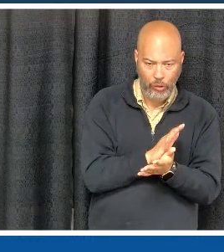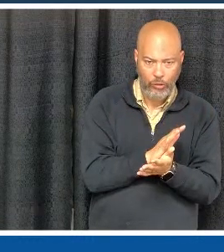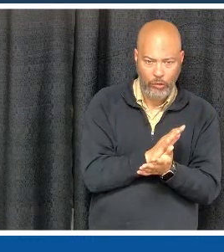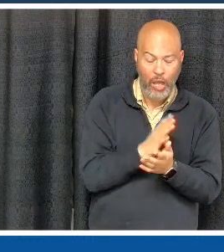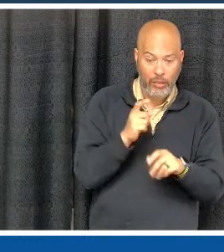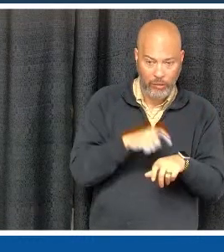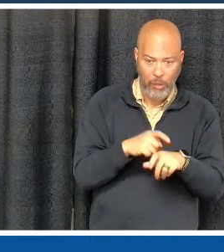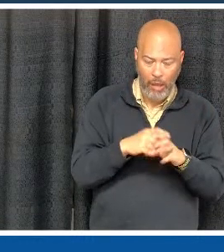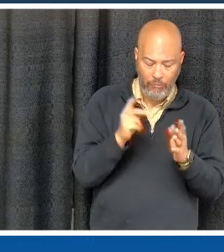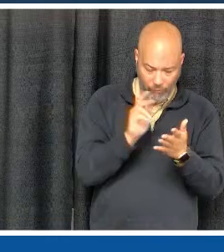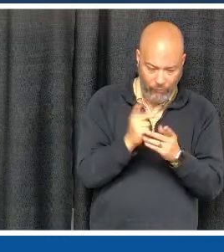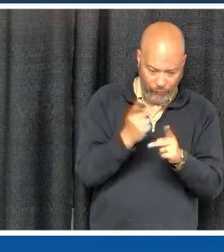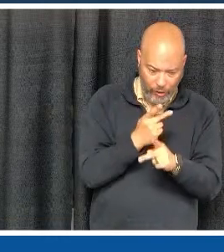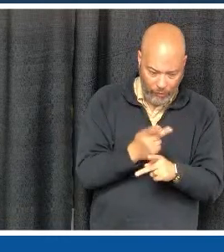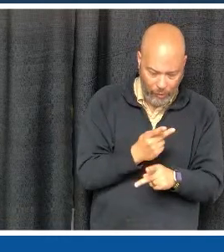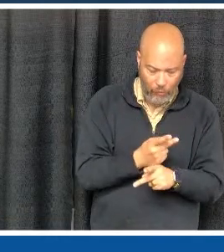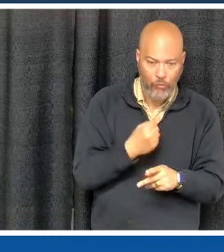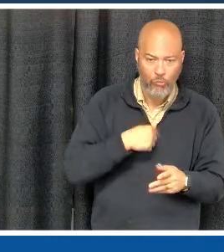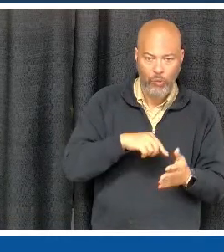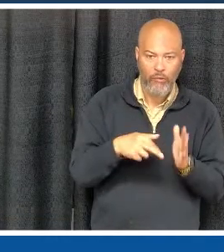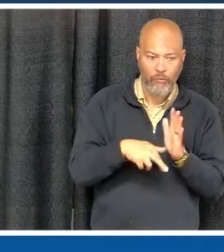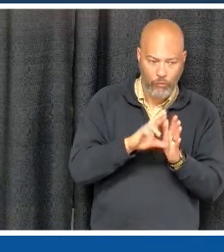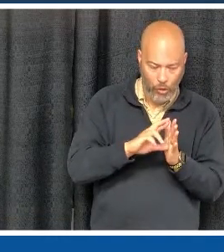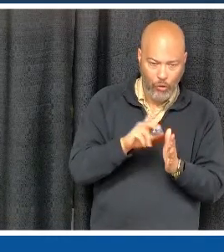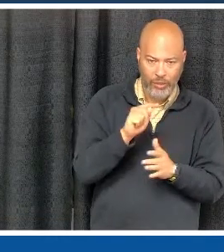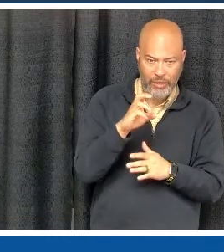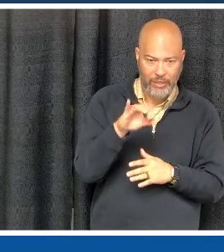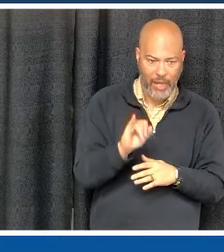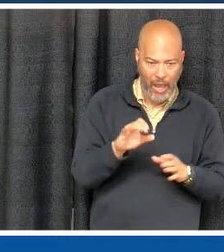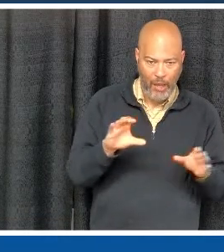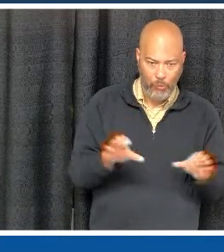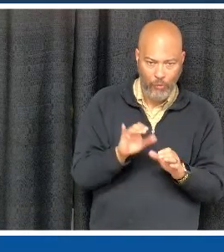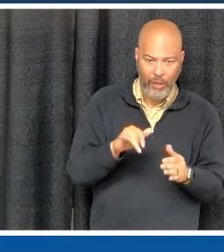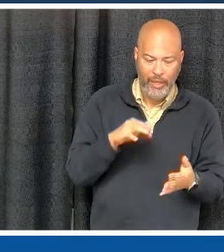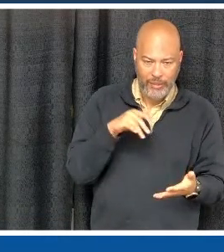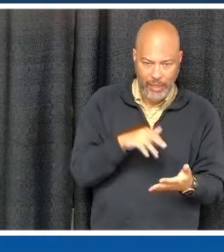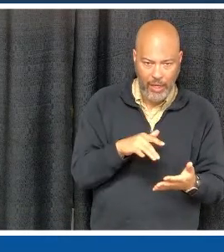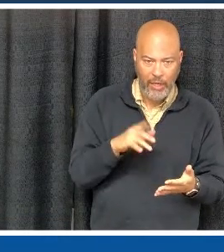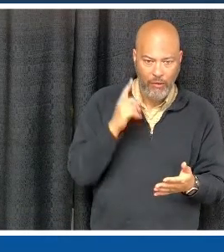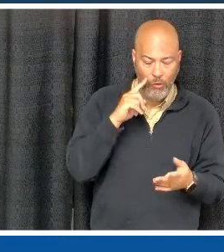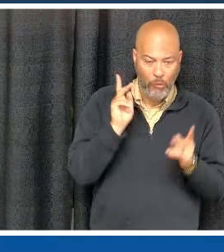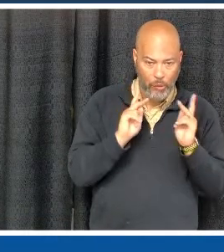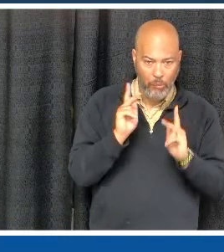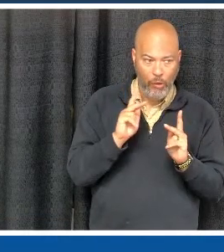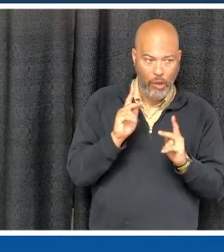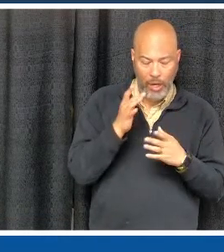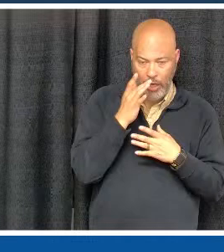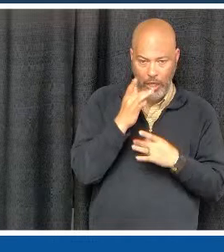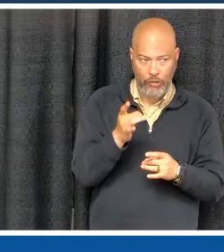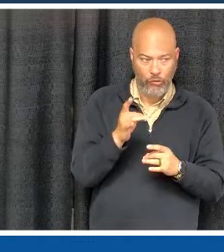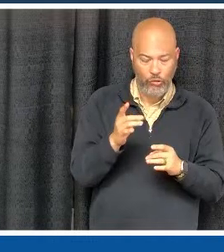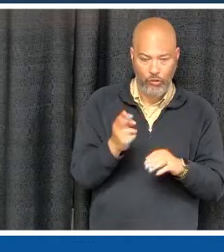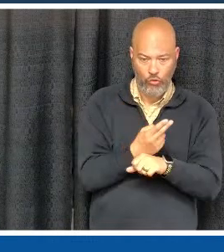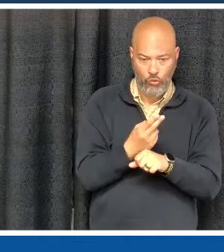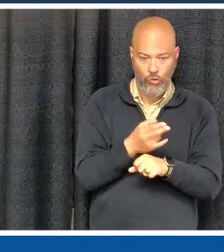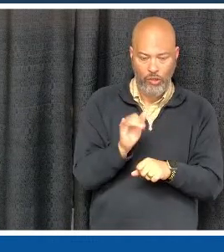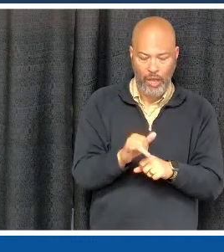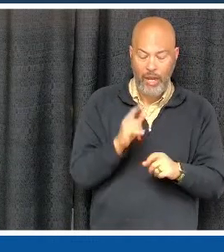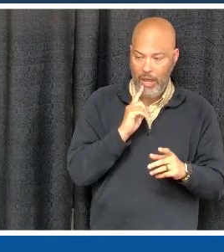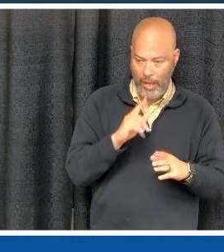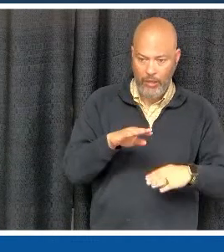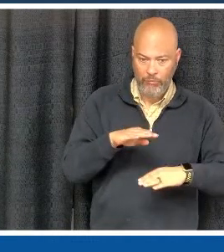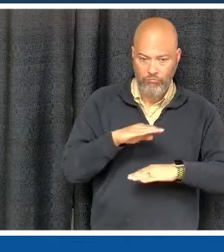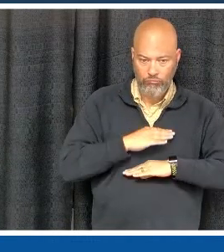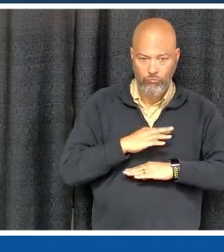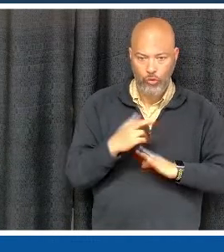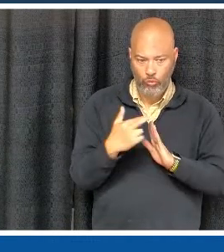together. And we've reviewed that. KCI performed that study for the folks interested in developing this site, and it is compliant. And